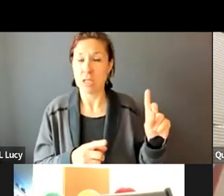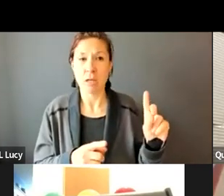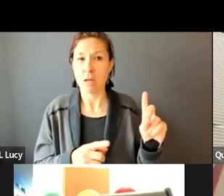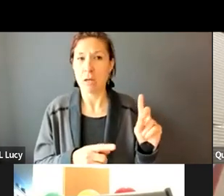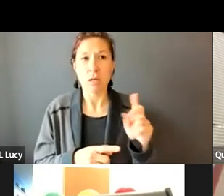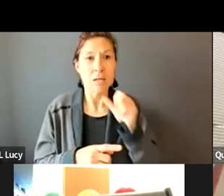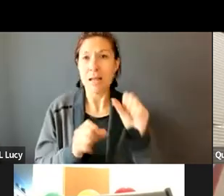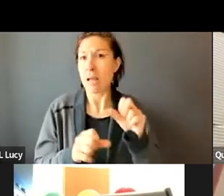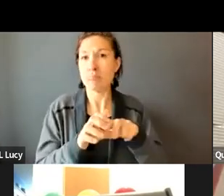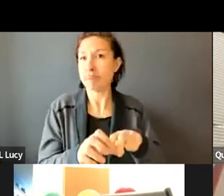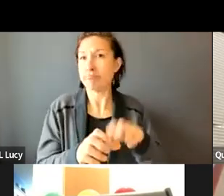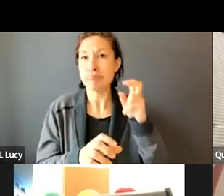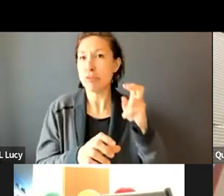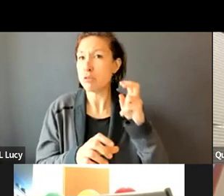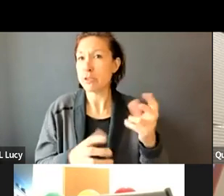transportation